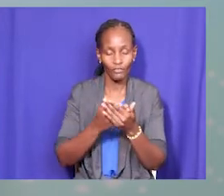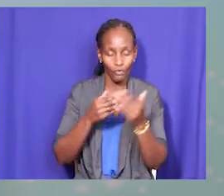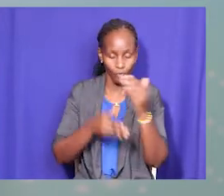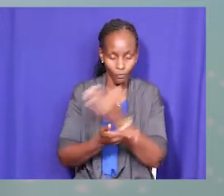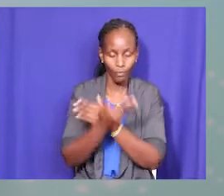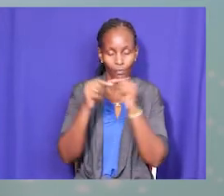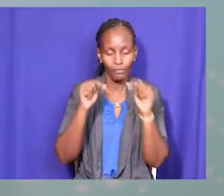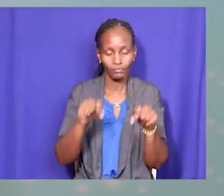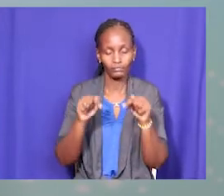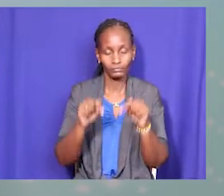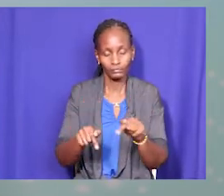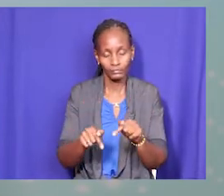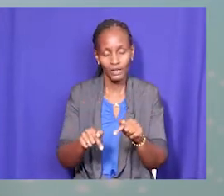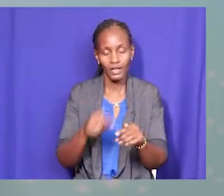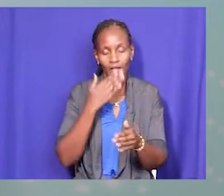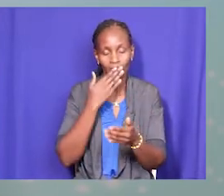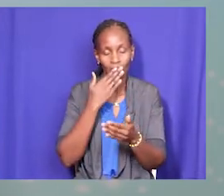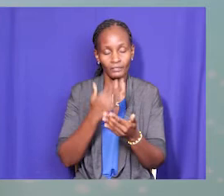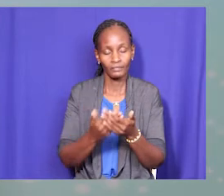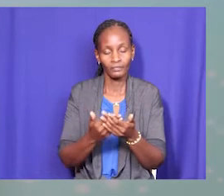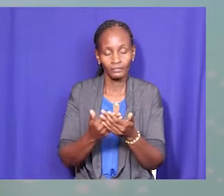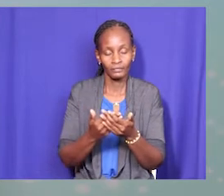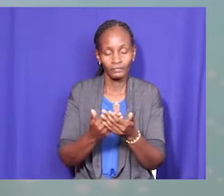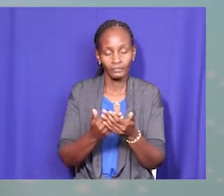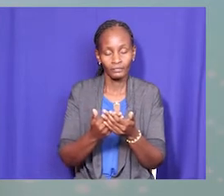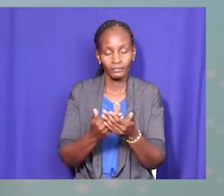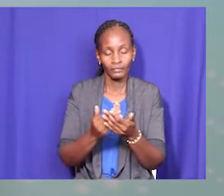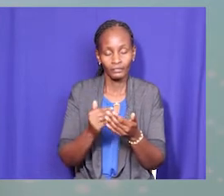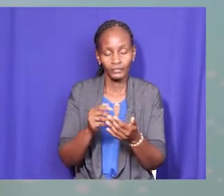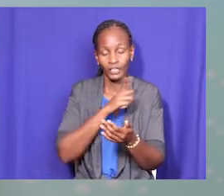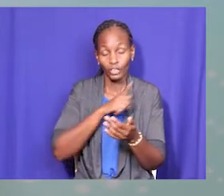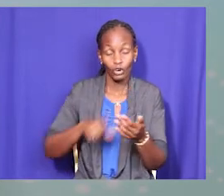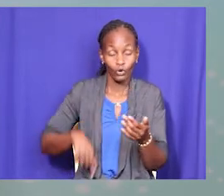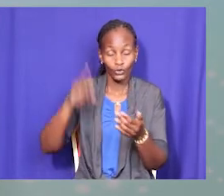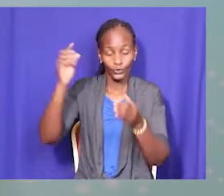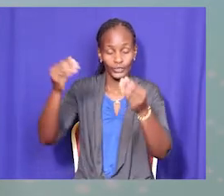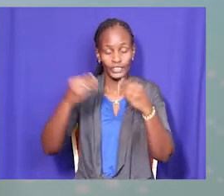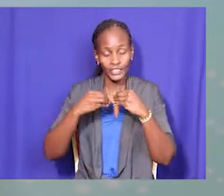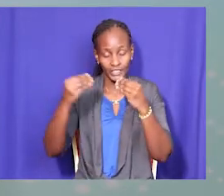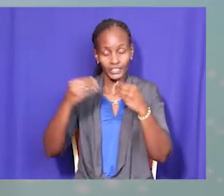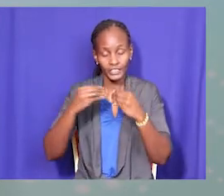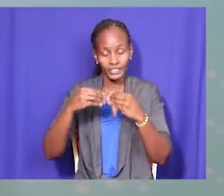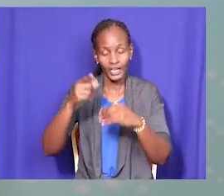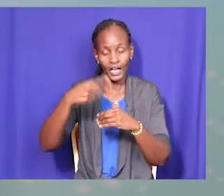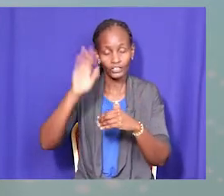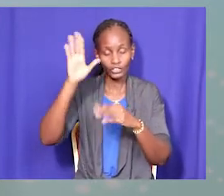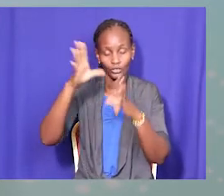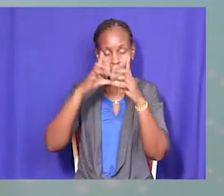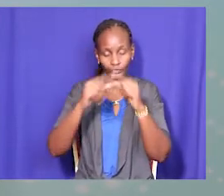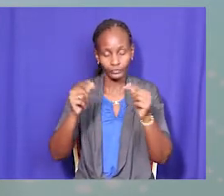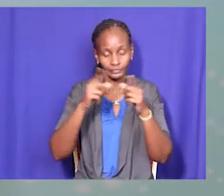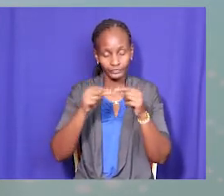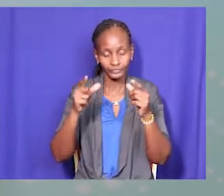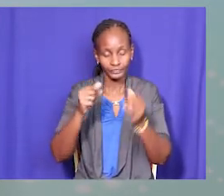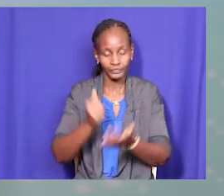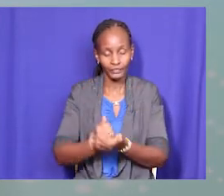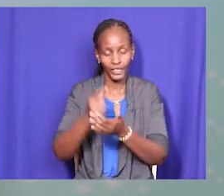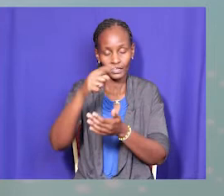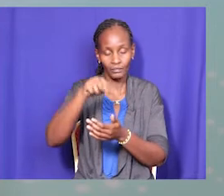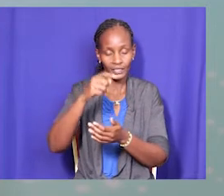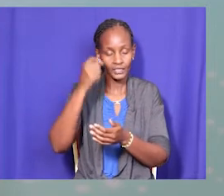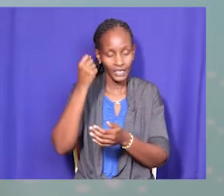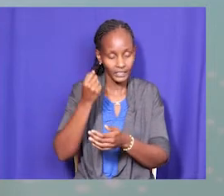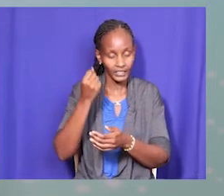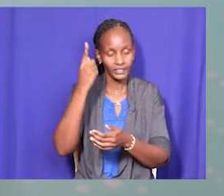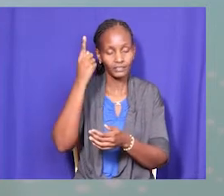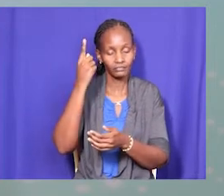morning. We thank you that, Lord, you're going to teach us your word. Help us to